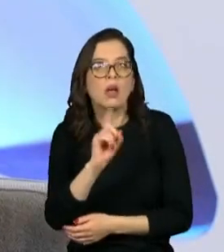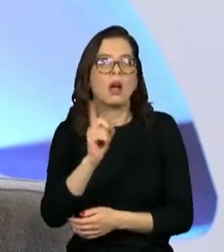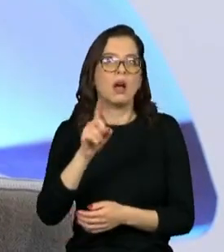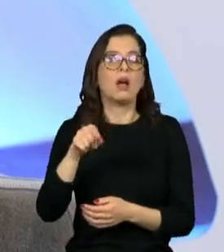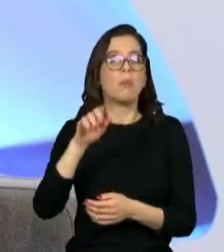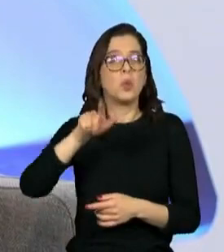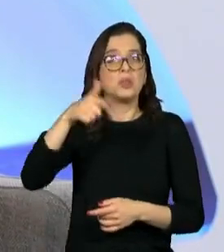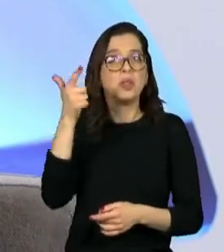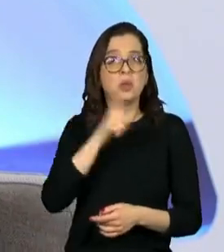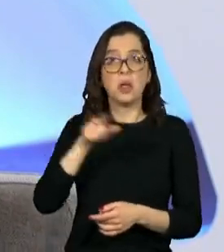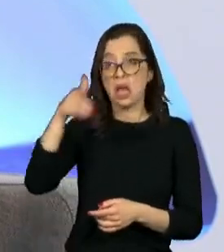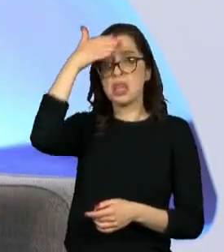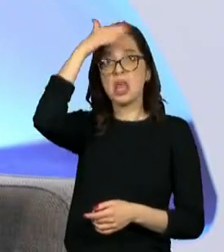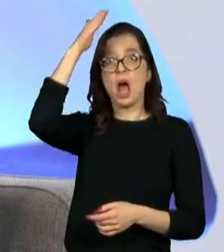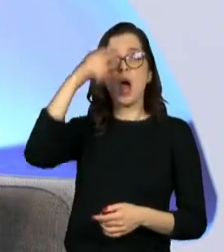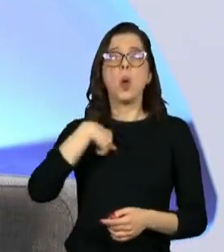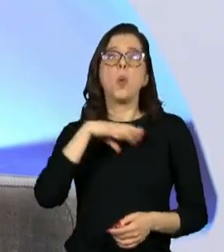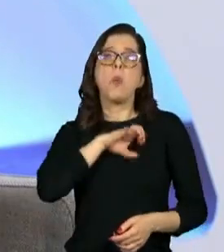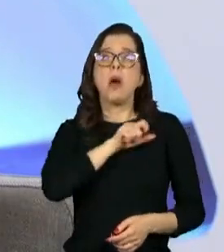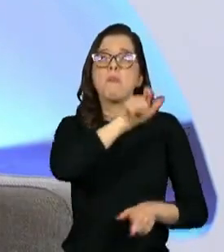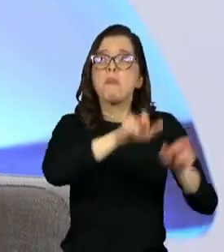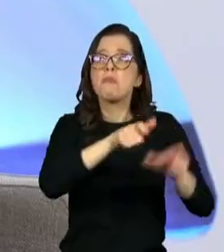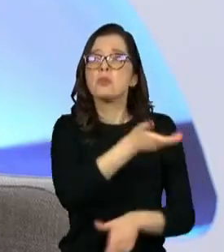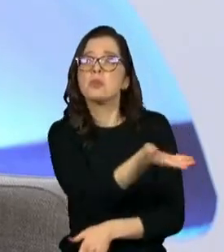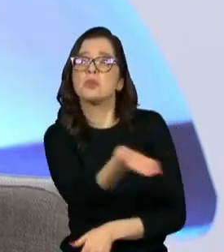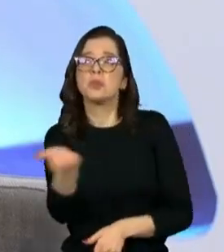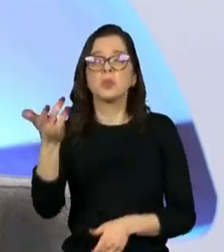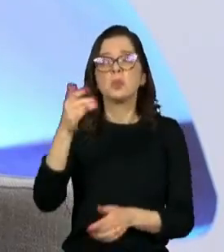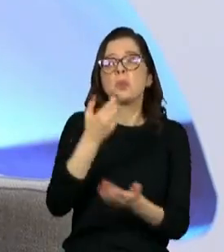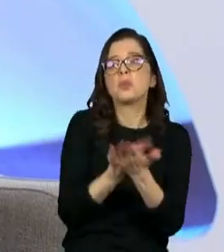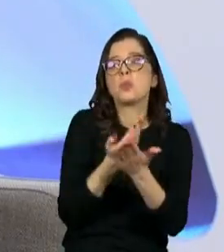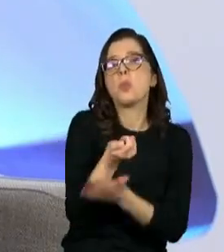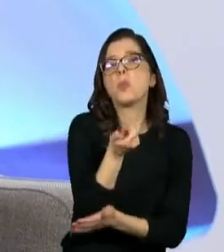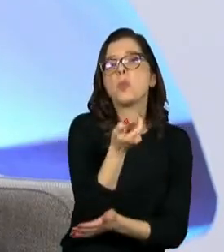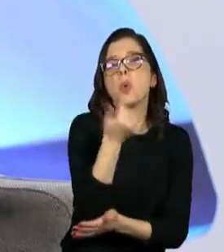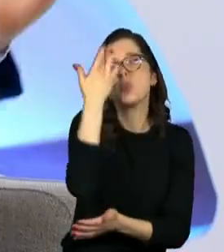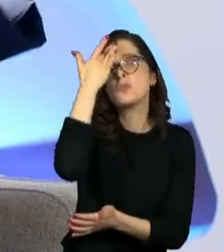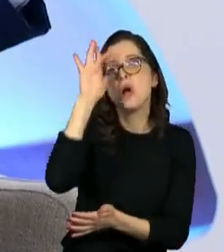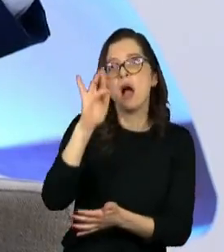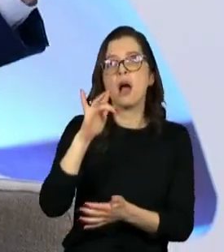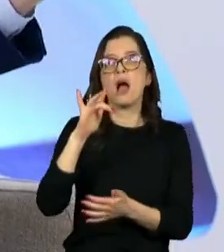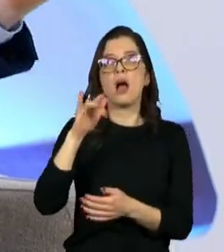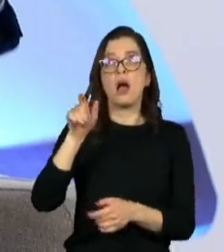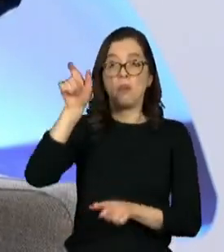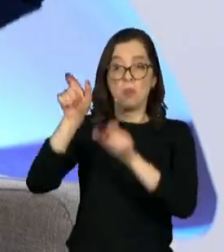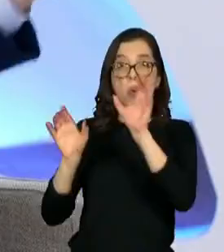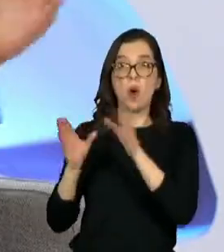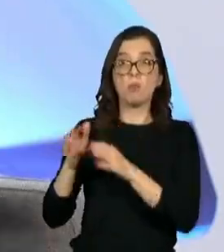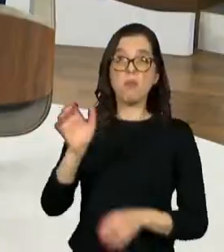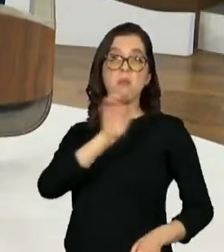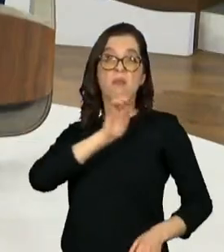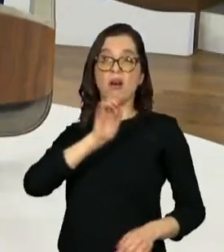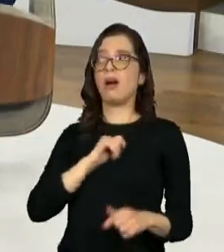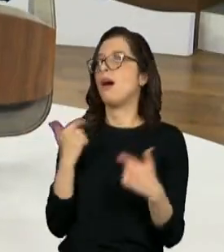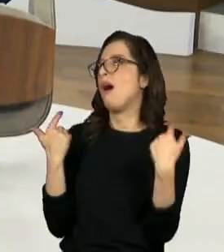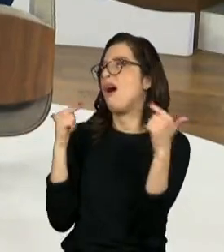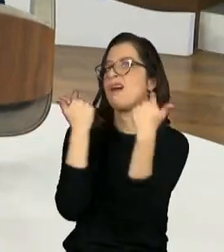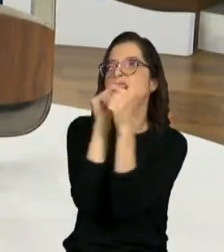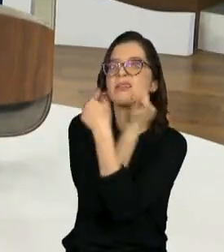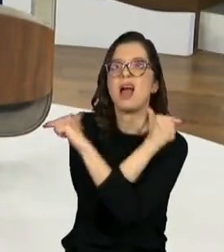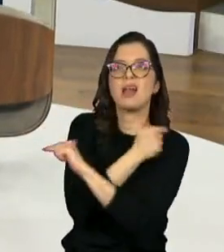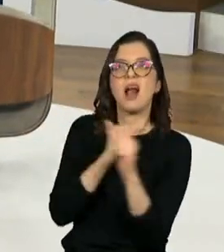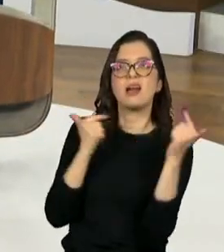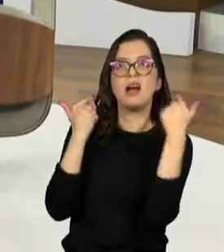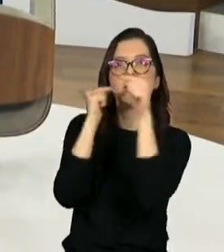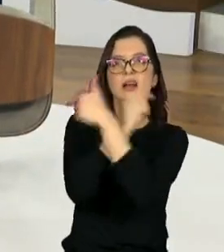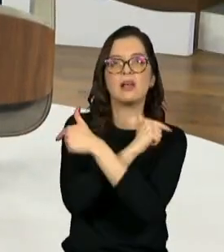election victories, Donald Trump said, "I love the poorly educated." Now, the credentialed elites laughed at